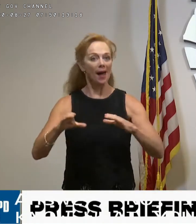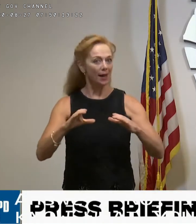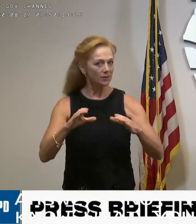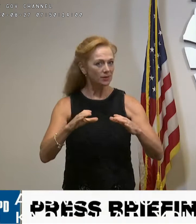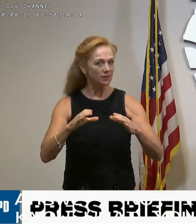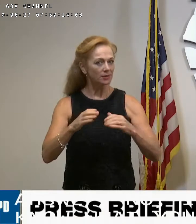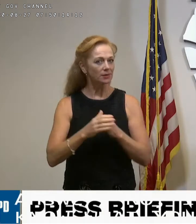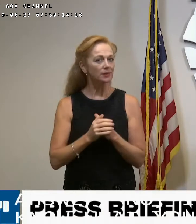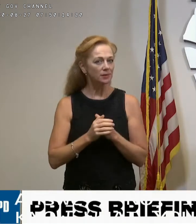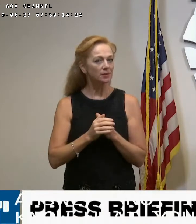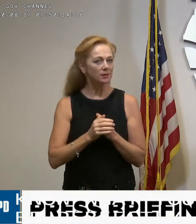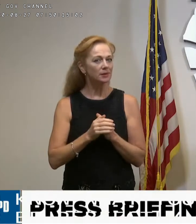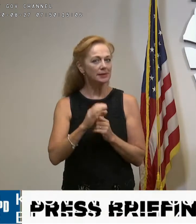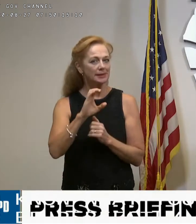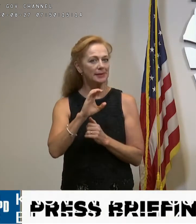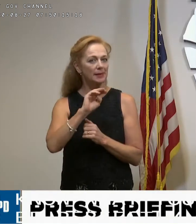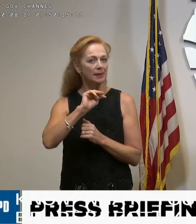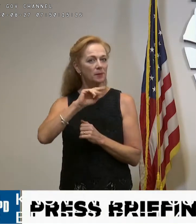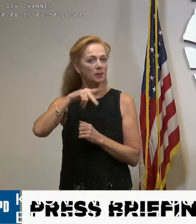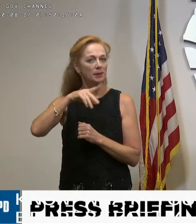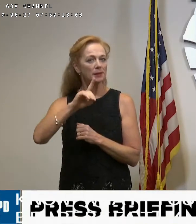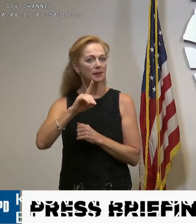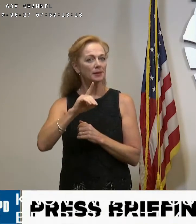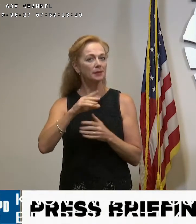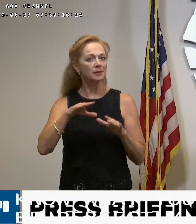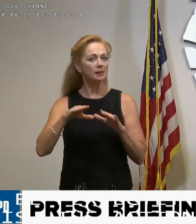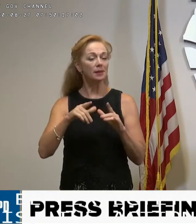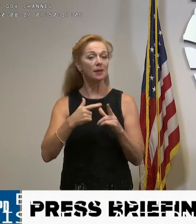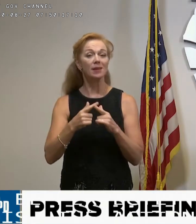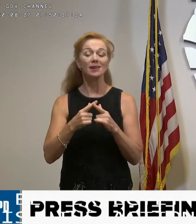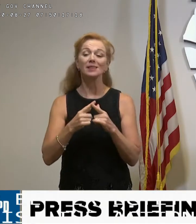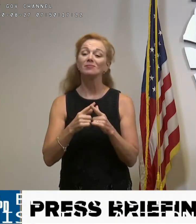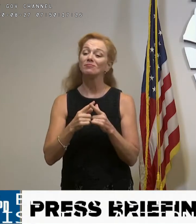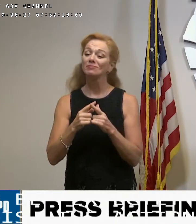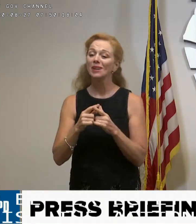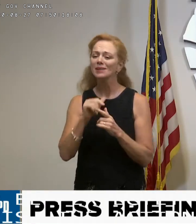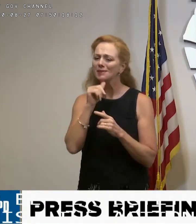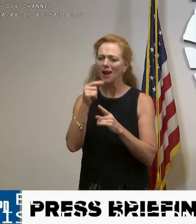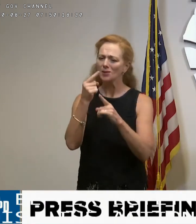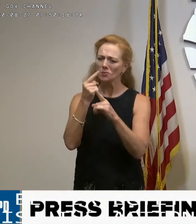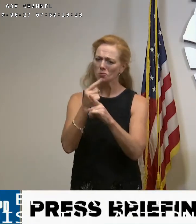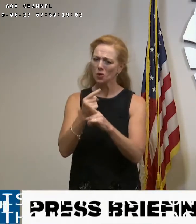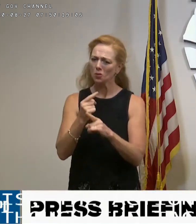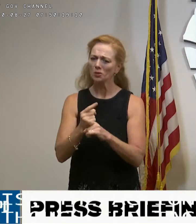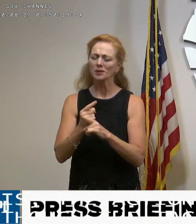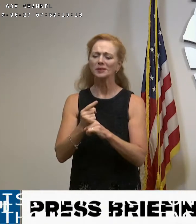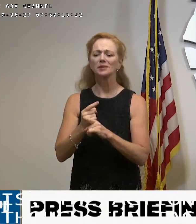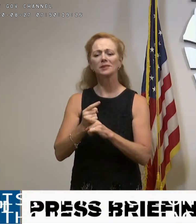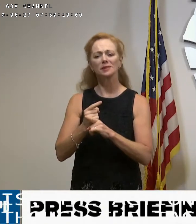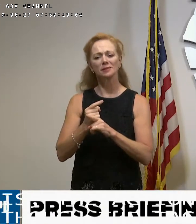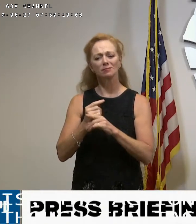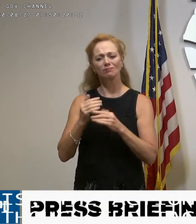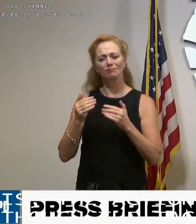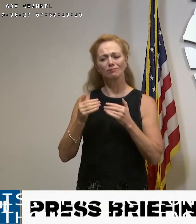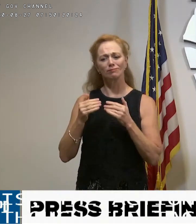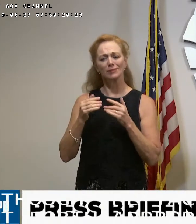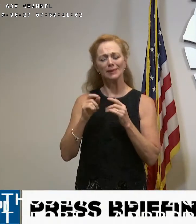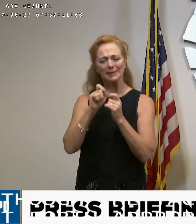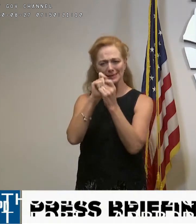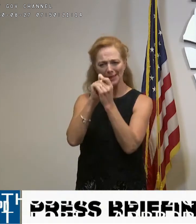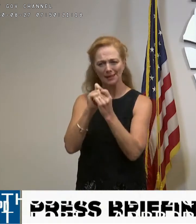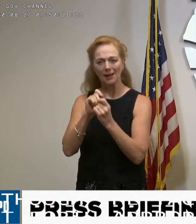actions that we took, although the tactics were not put forth appropriately the way that they should have been put